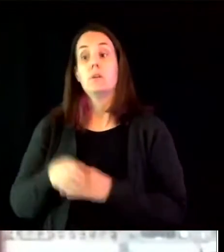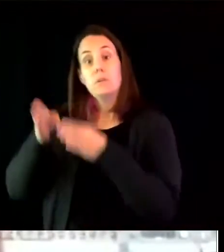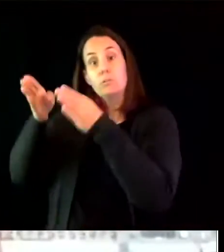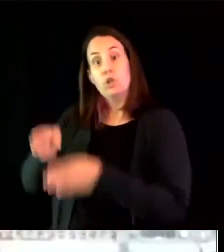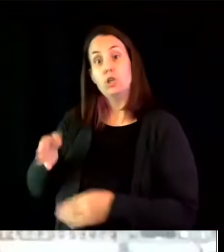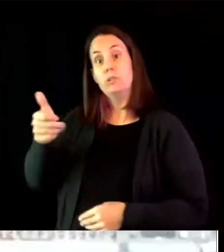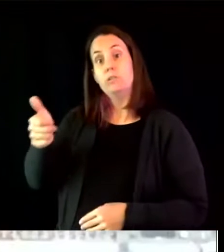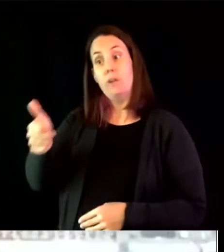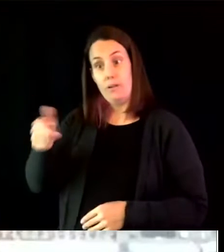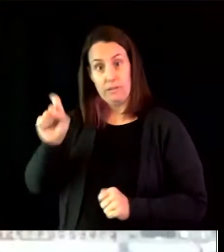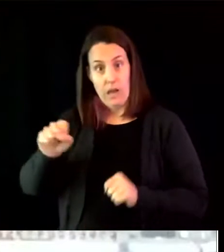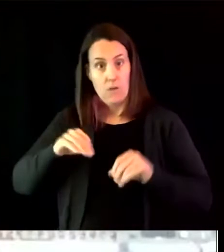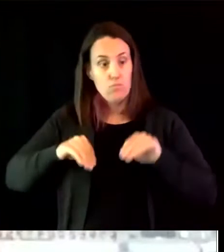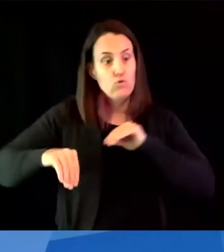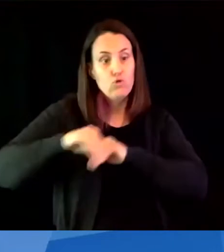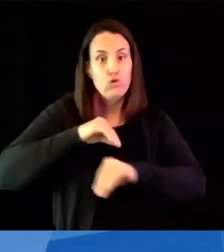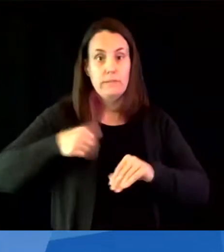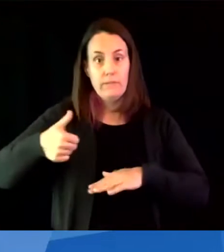assist.